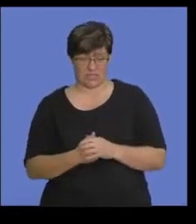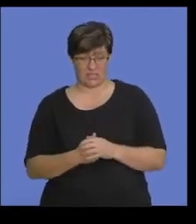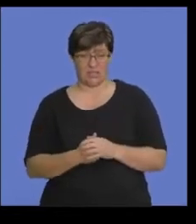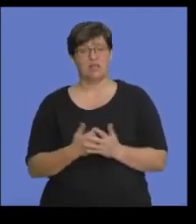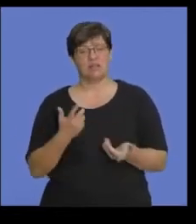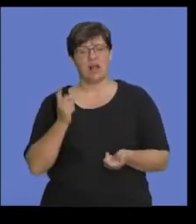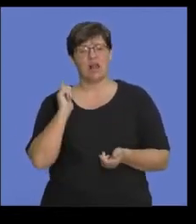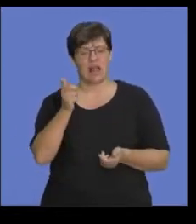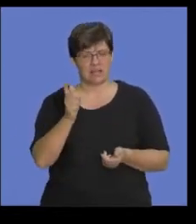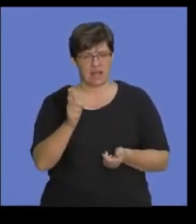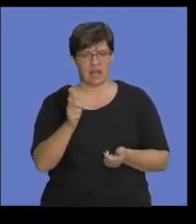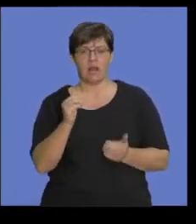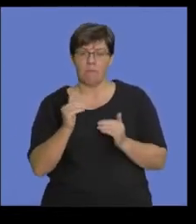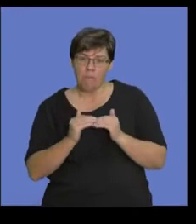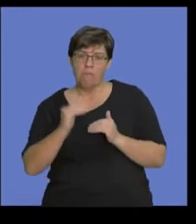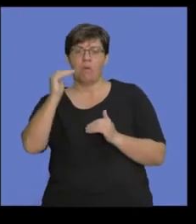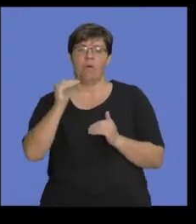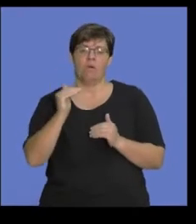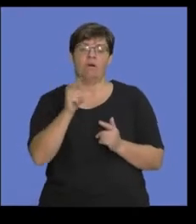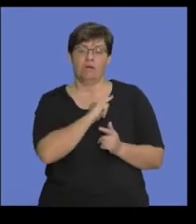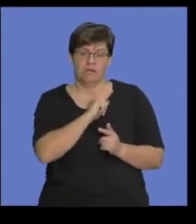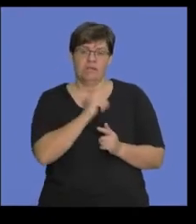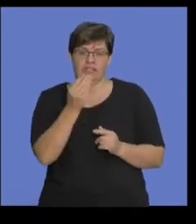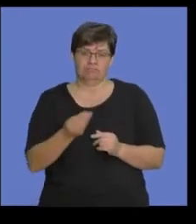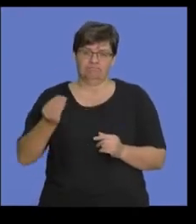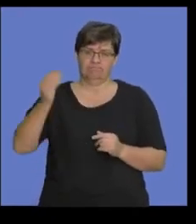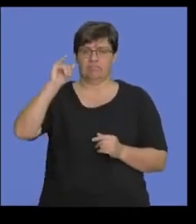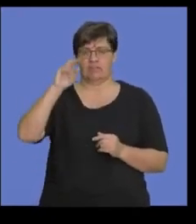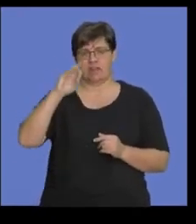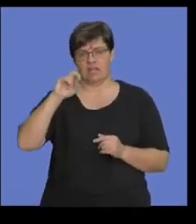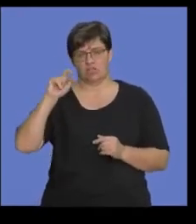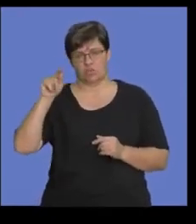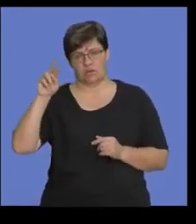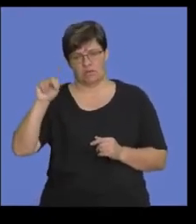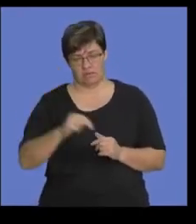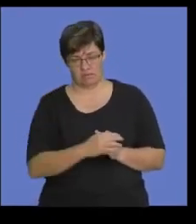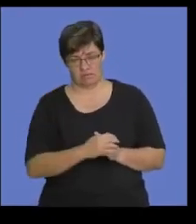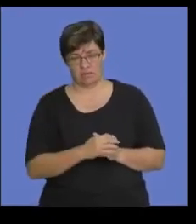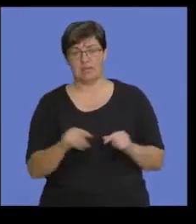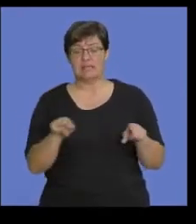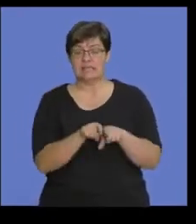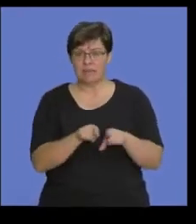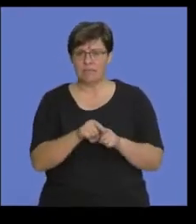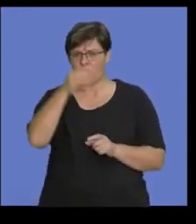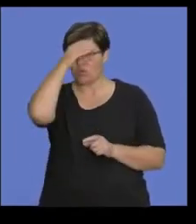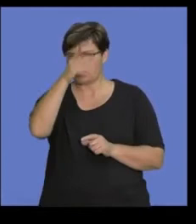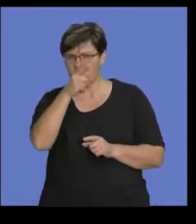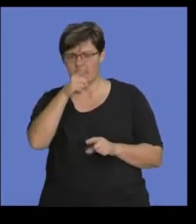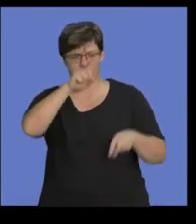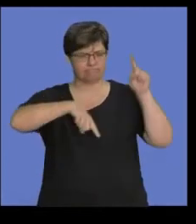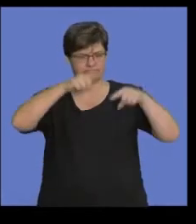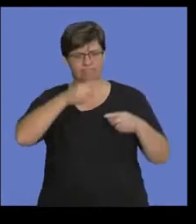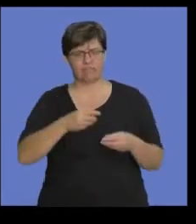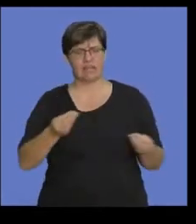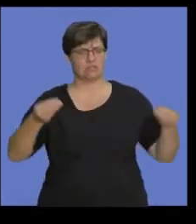as well bread will be costing more. It is all because of inflation. We also looked at the concept of interest